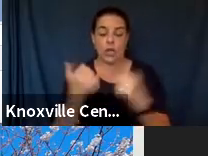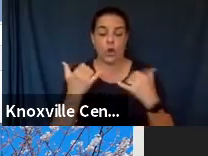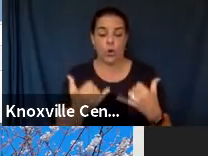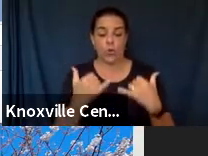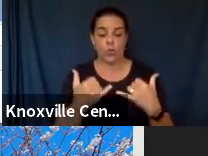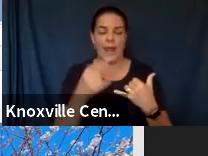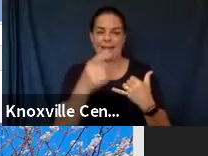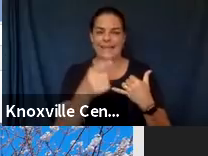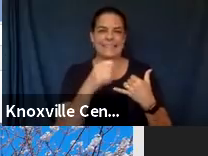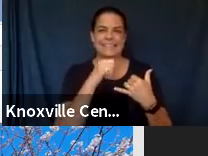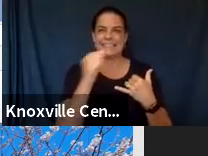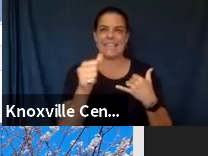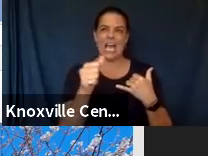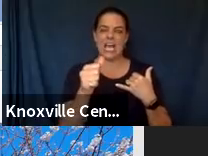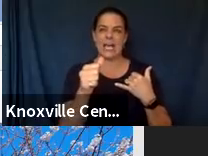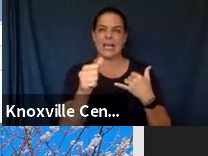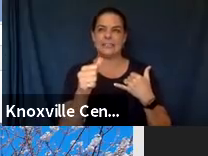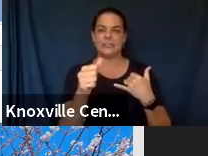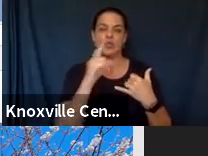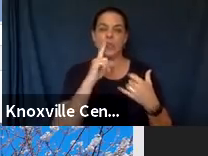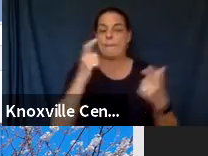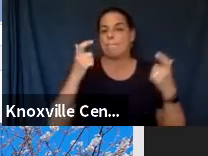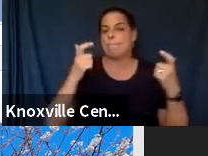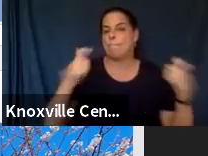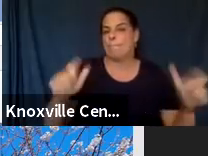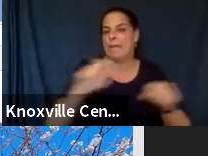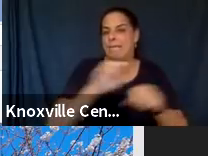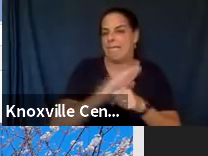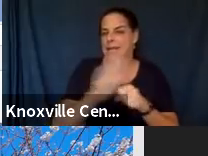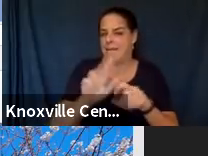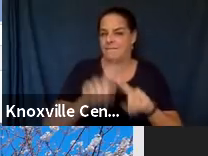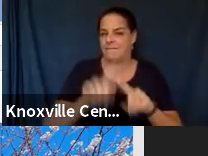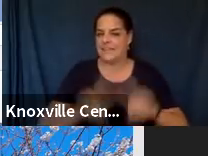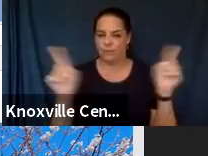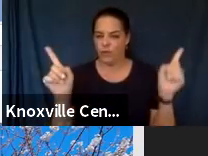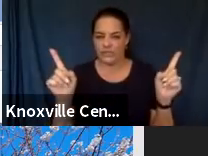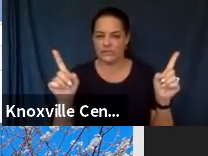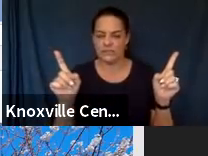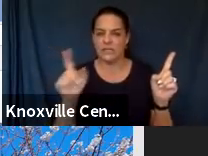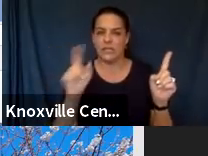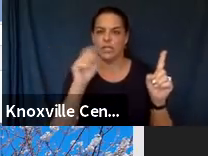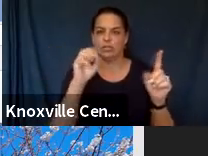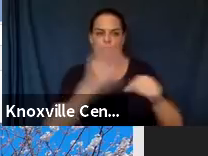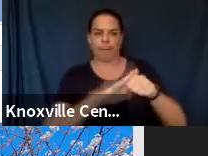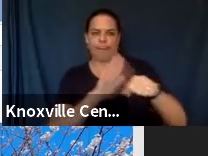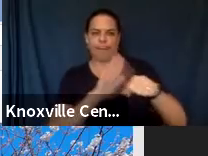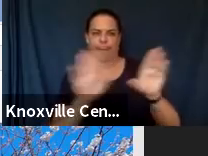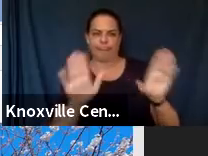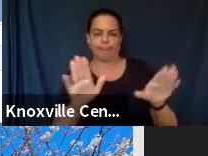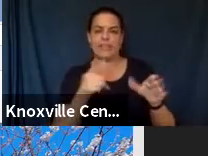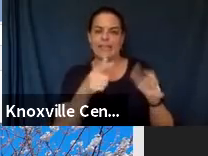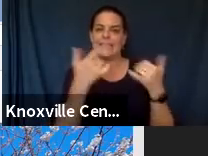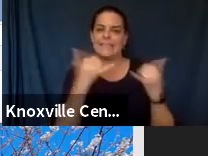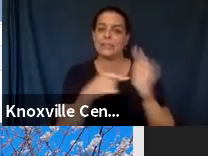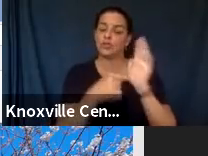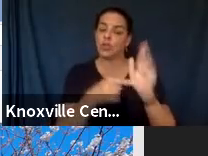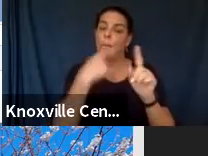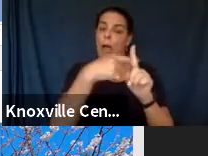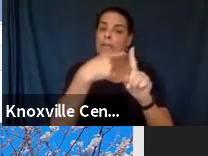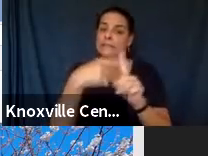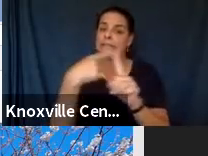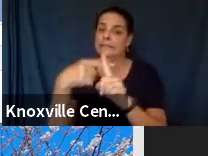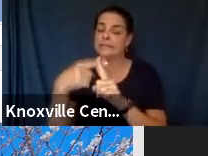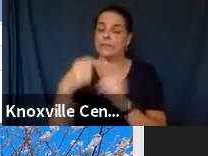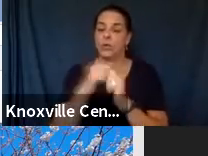not flagging, it's not dramatic enough of a difference to flag. It's actually still showing in the positive with